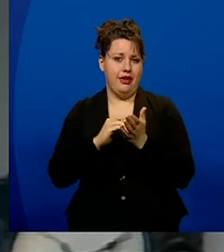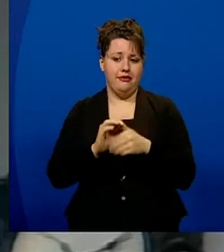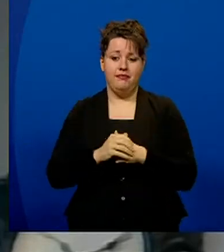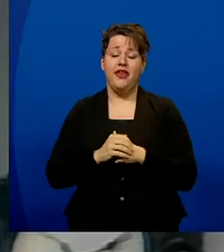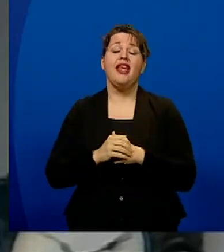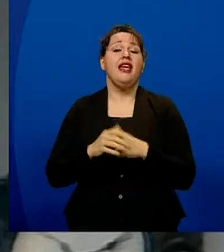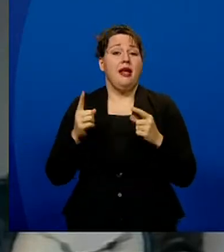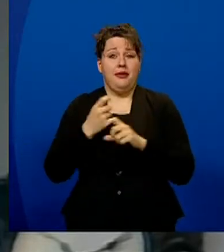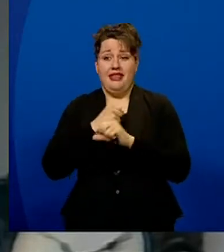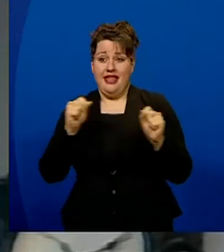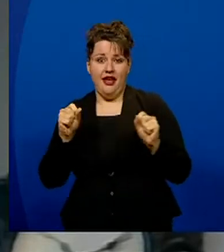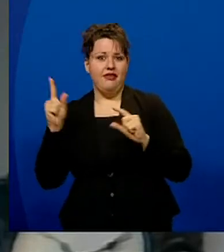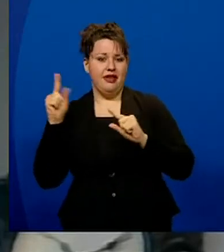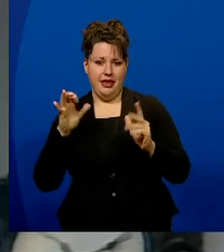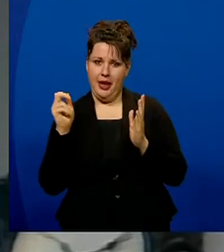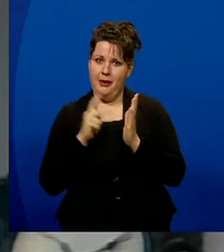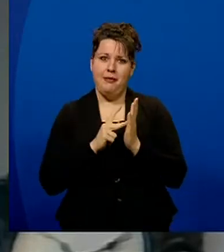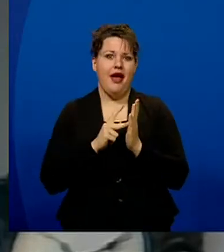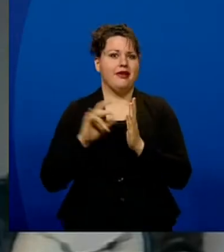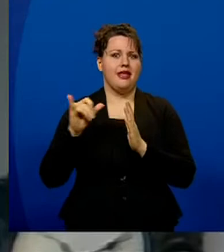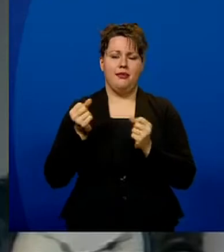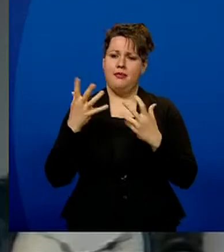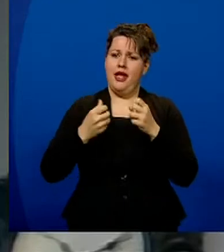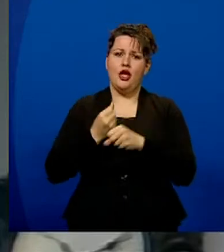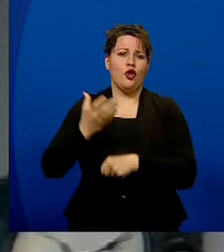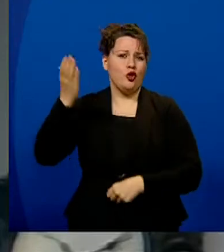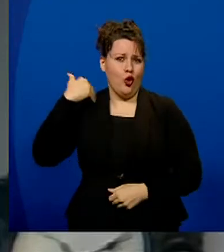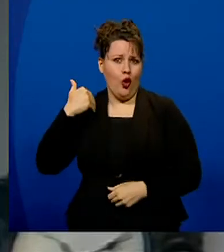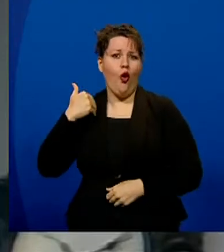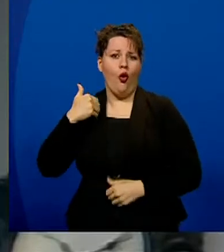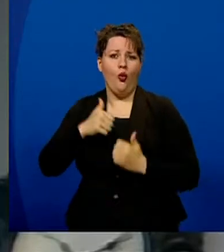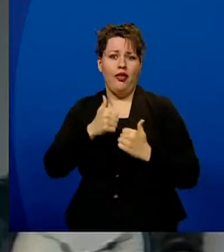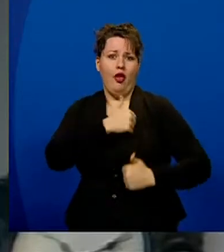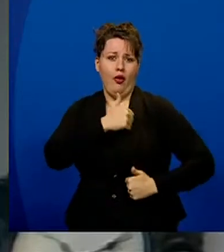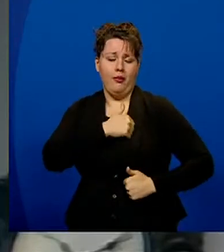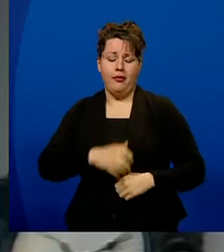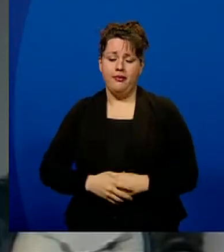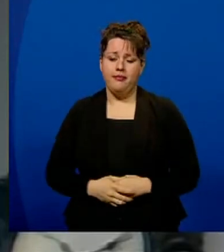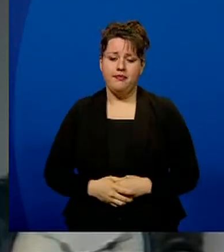back, just like he had done many years ago. Dorothy, our